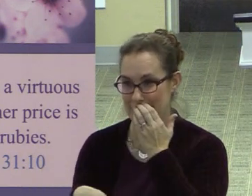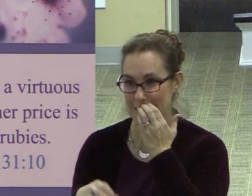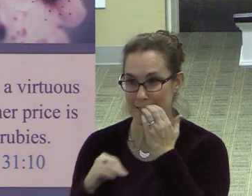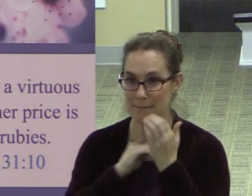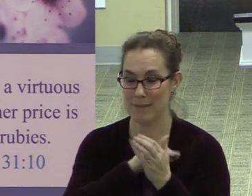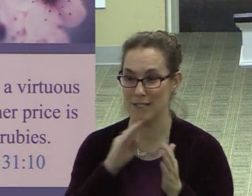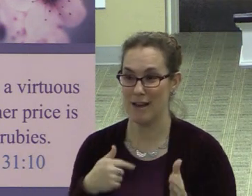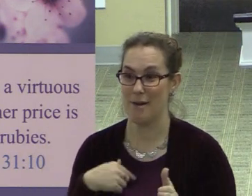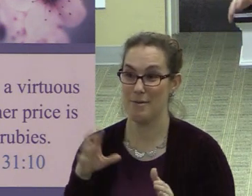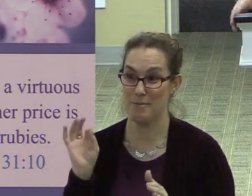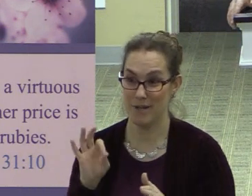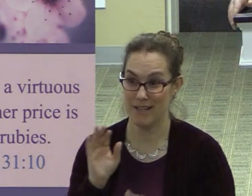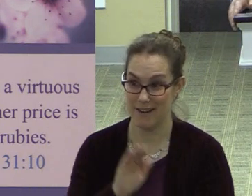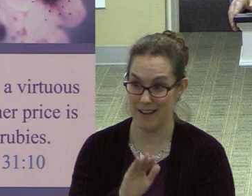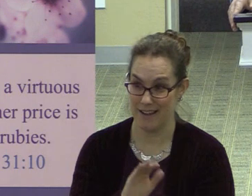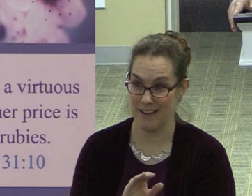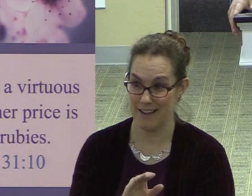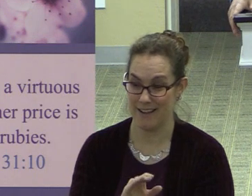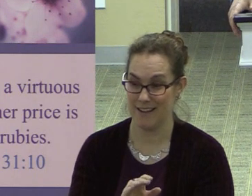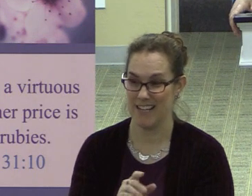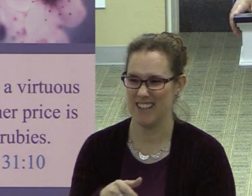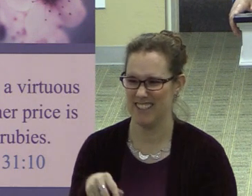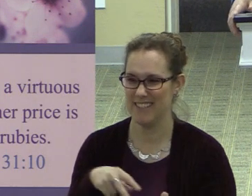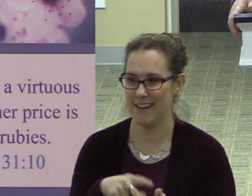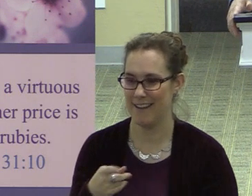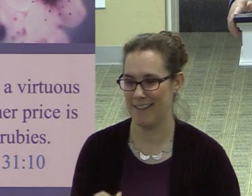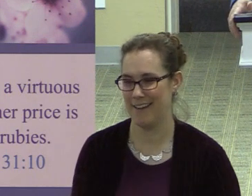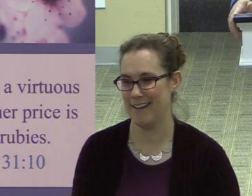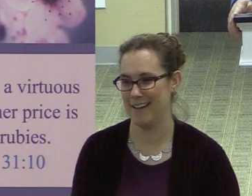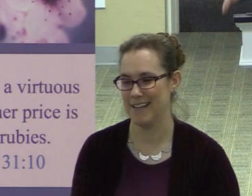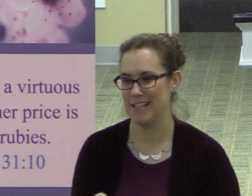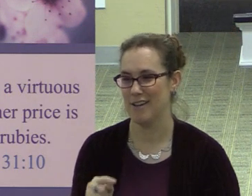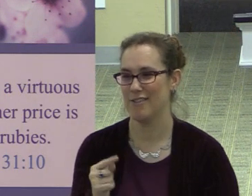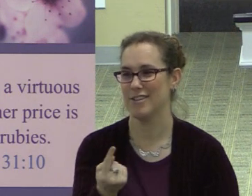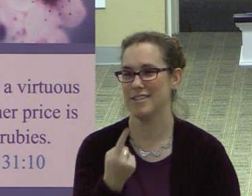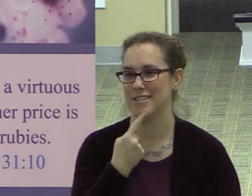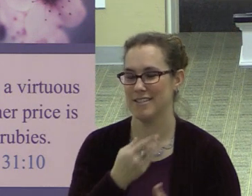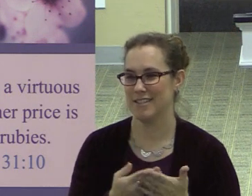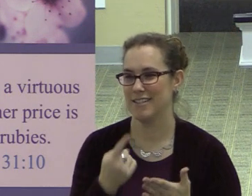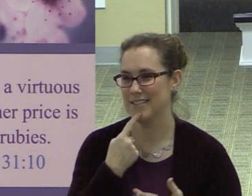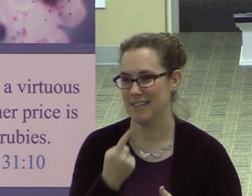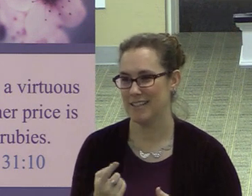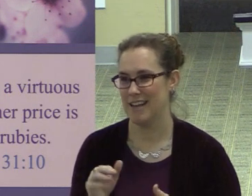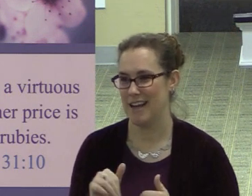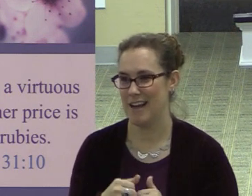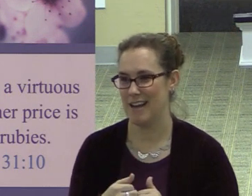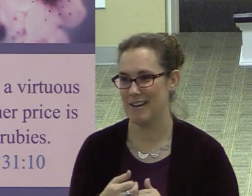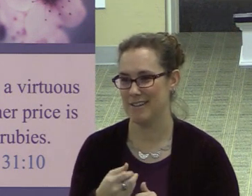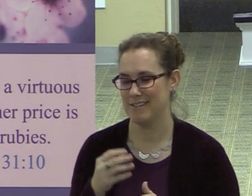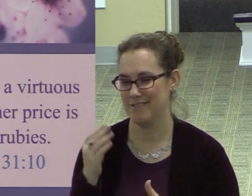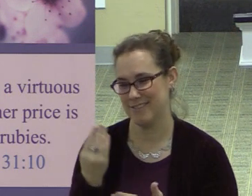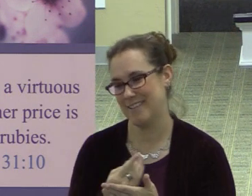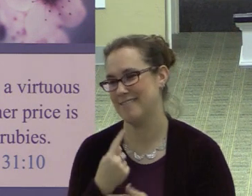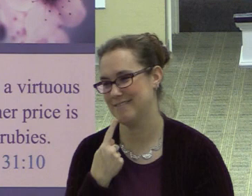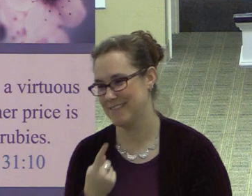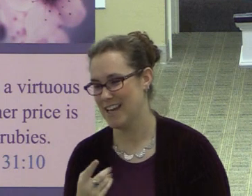missionary I was going to be preaching for that night is standing there. And he first thing he said to me, well, he asked how my son was. I said, we're getting ready to move him to this other hospital. And he goes,